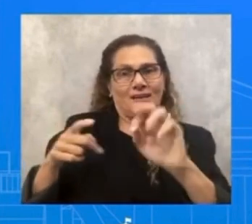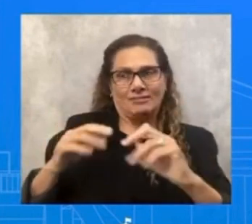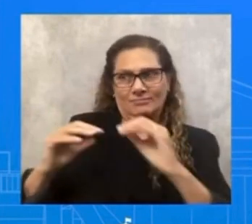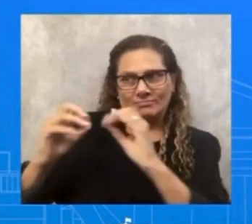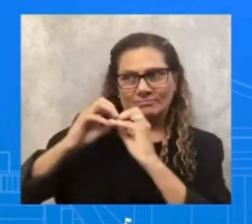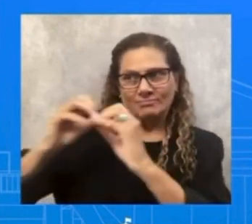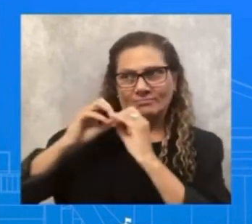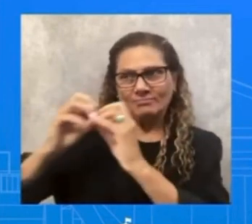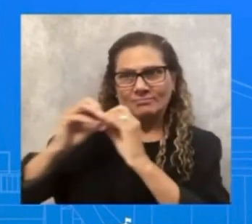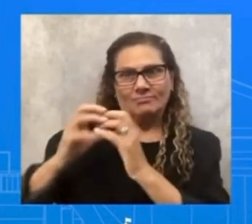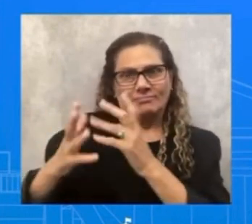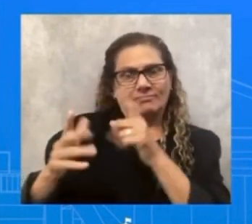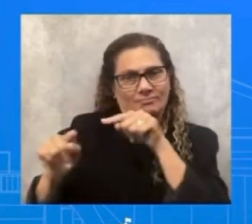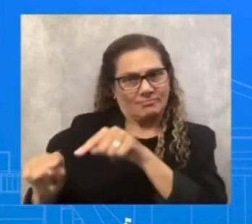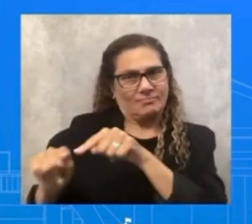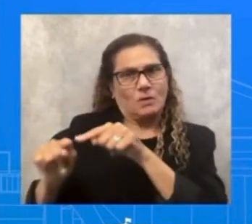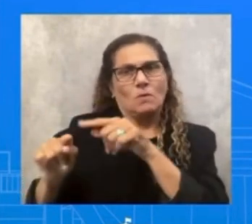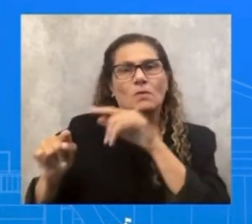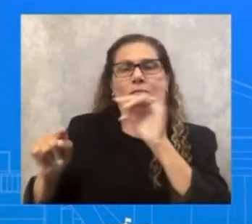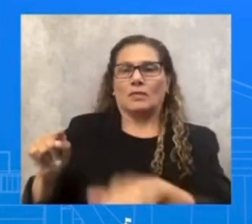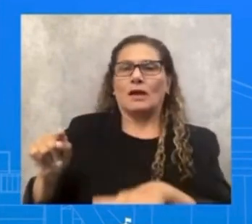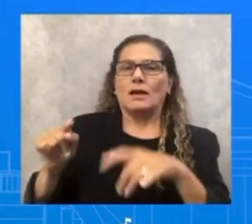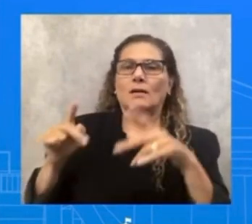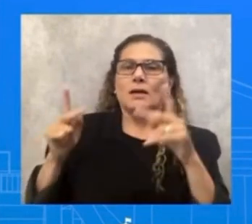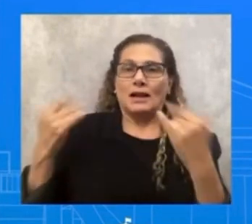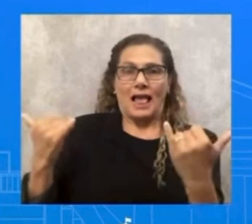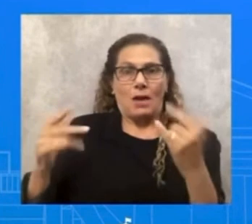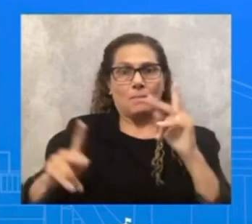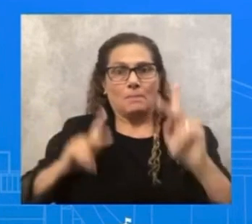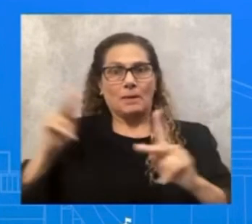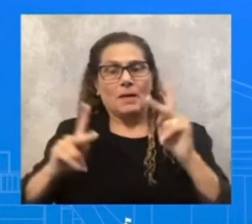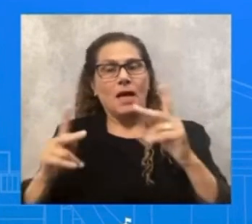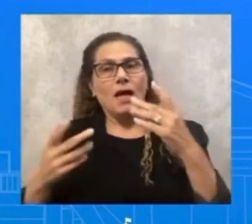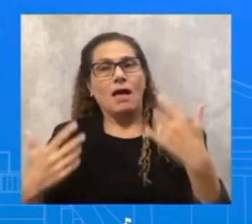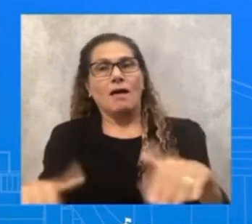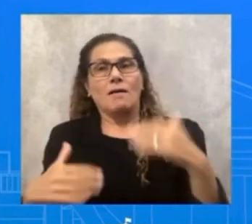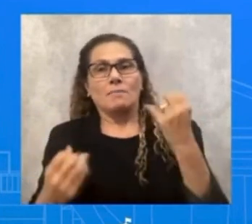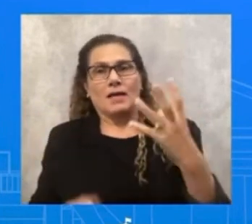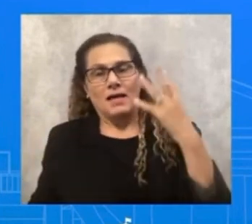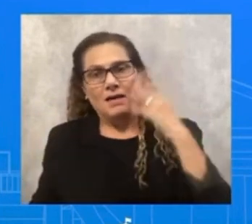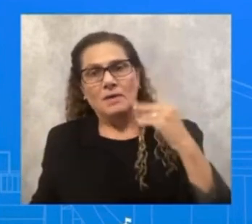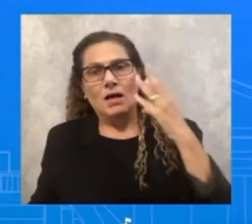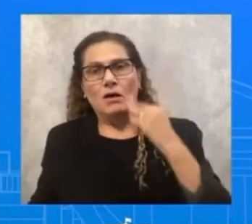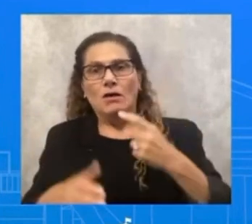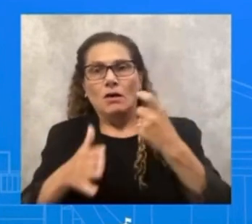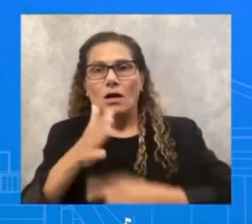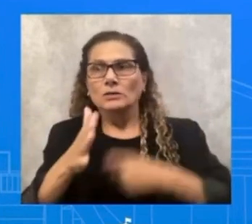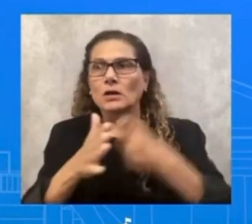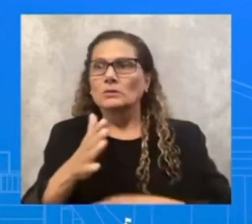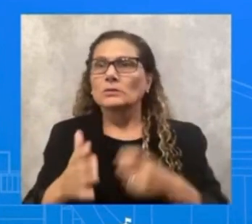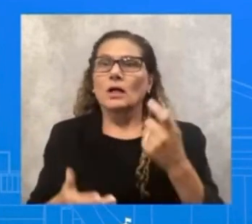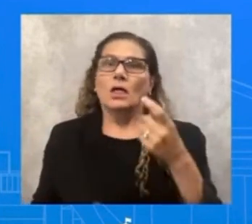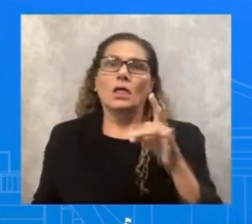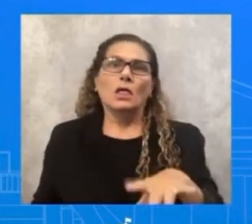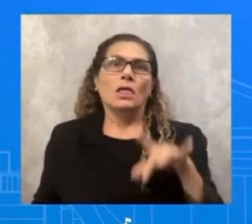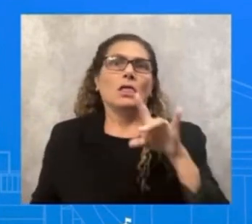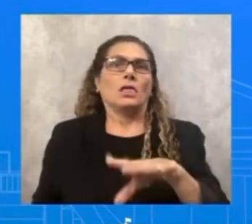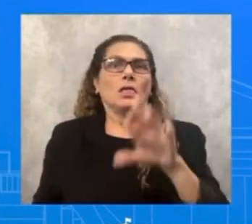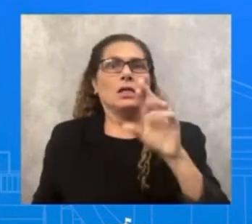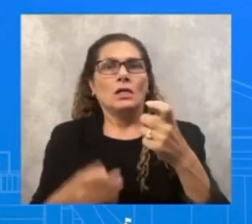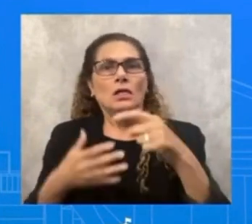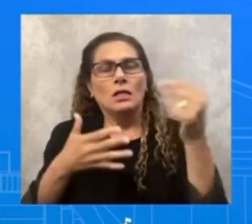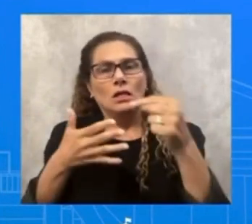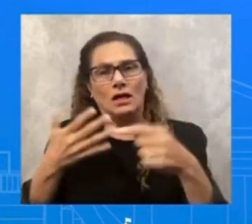what people are experiencing every day in terms of high costs, and we can see from public